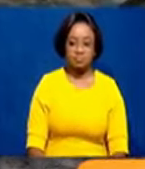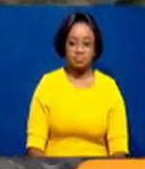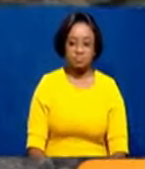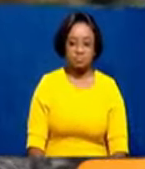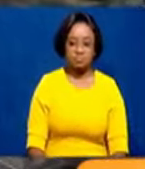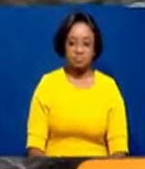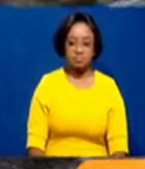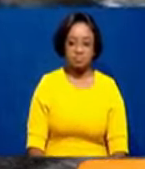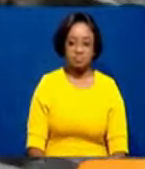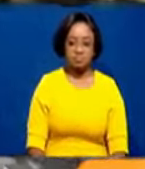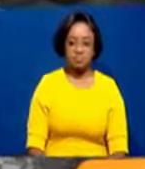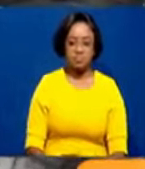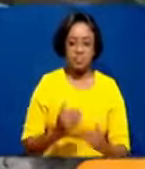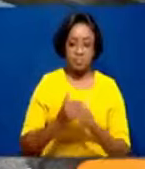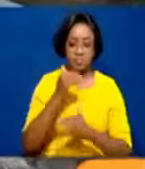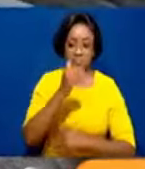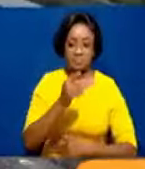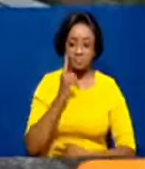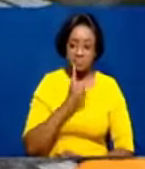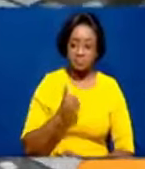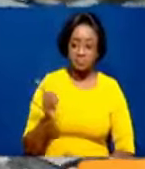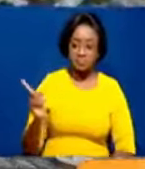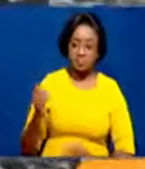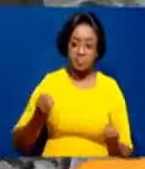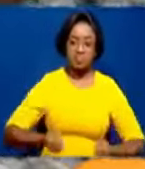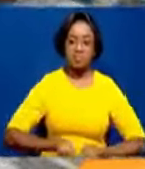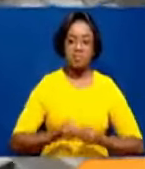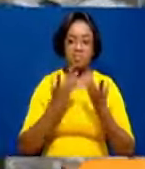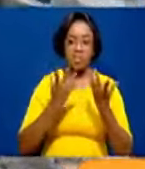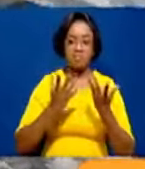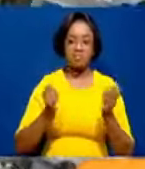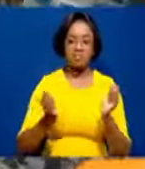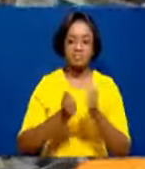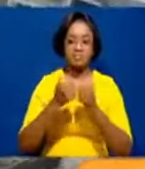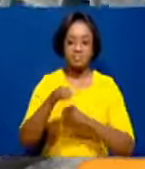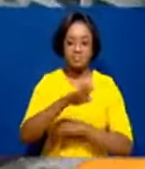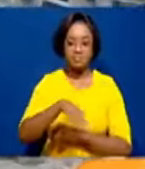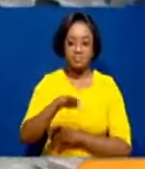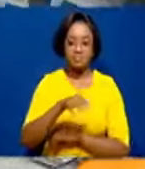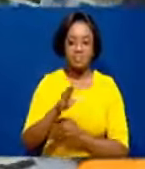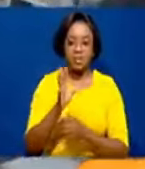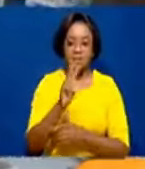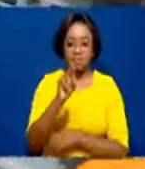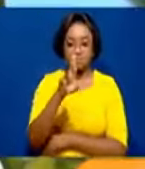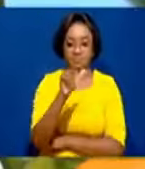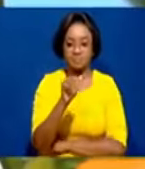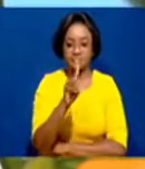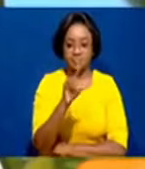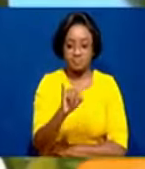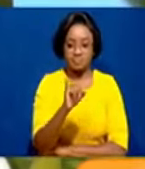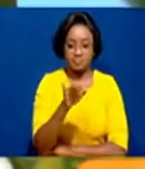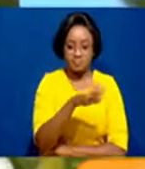In the aftermath of the devastating LPG explosion in Embakasi's Mradi area earlier this month,